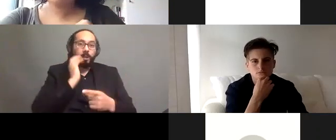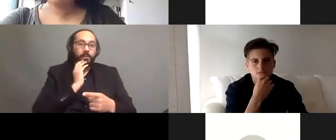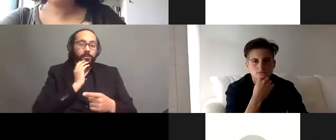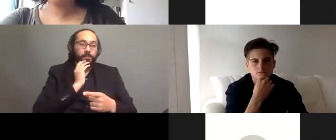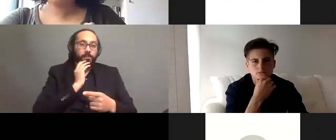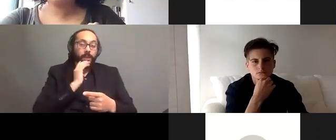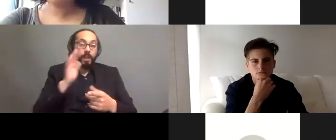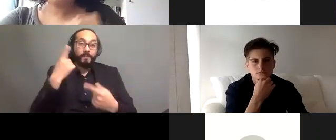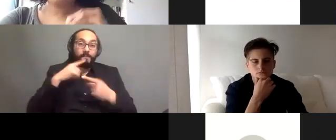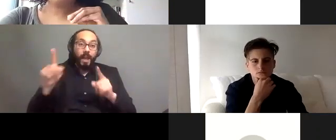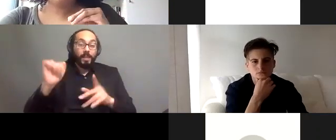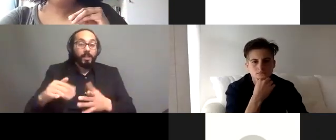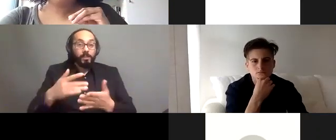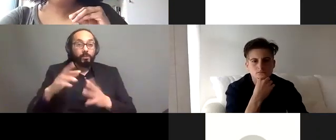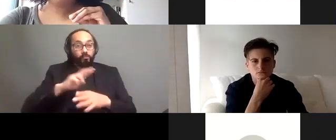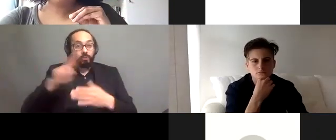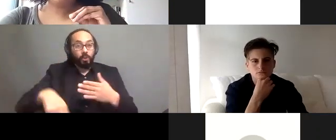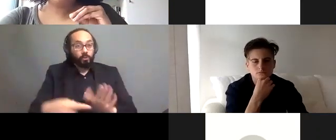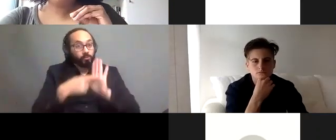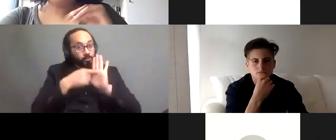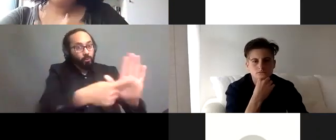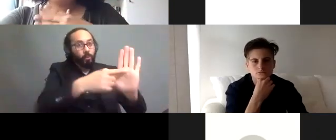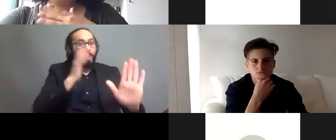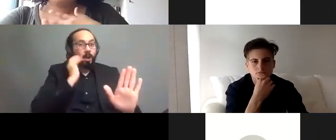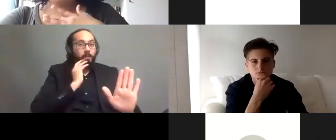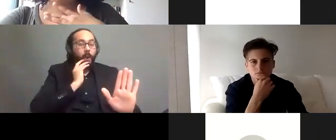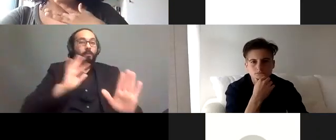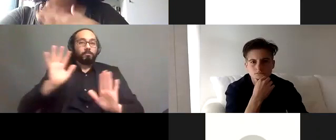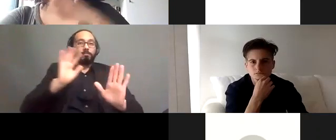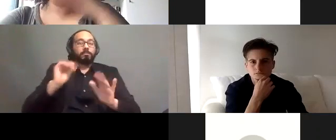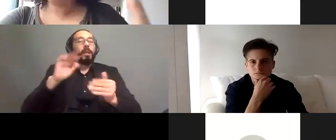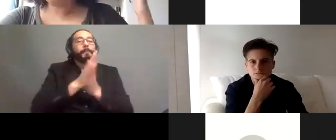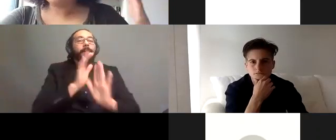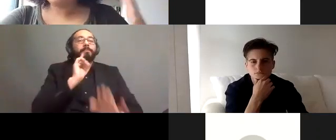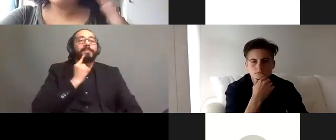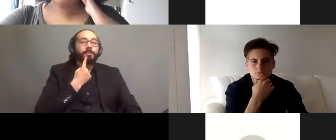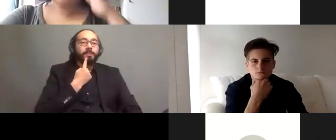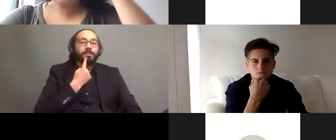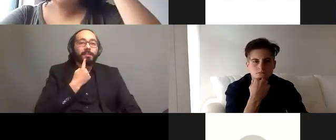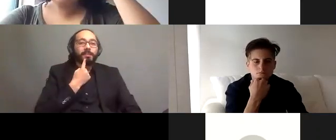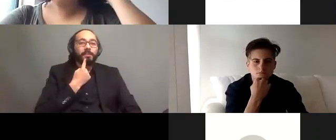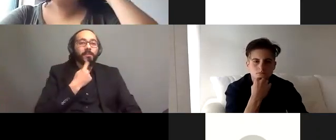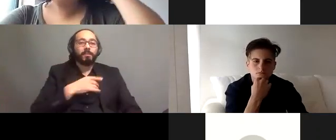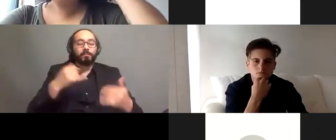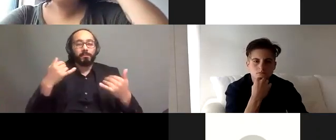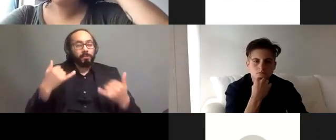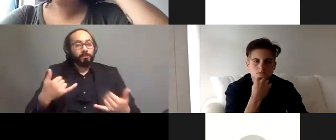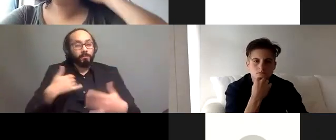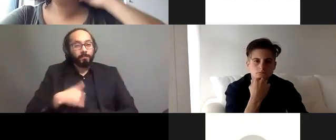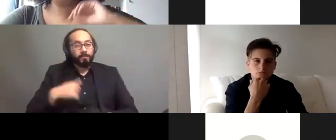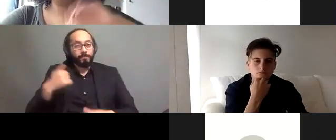to get a diagnosis. And right now I have limited vision.